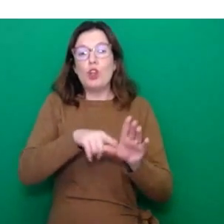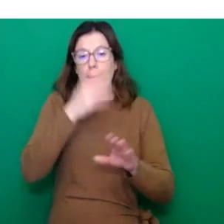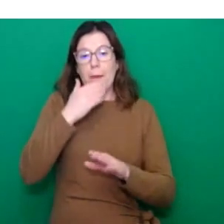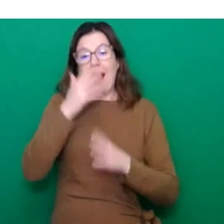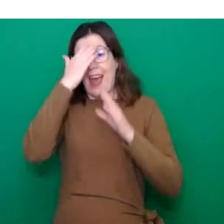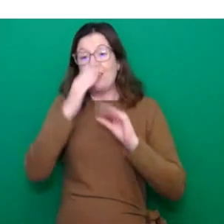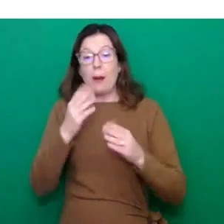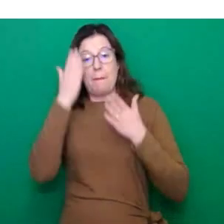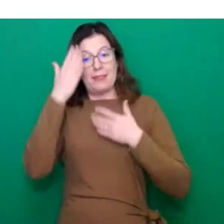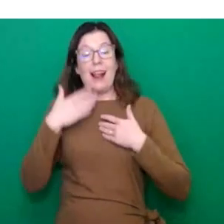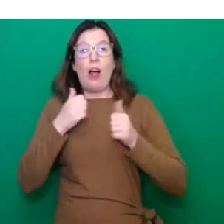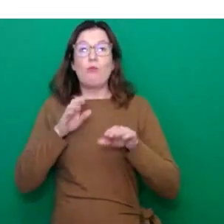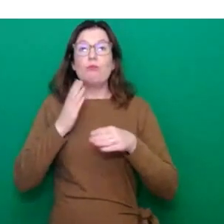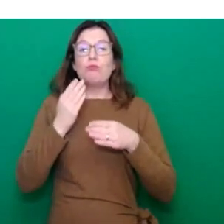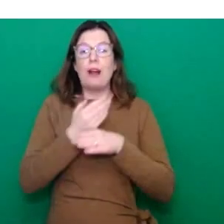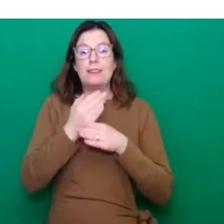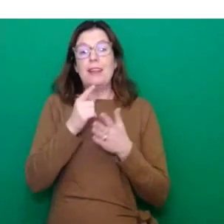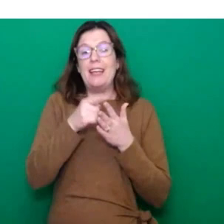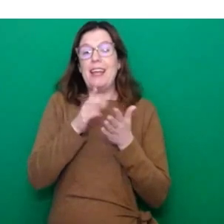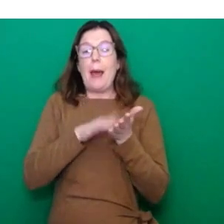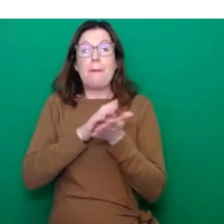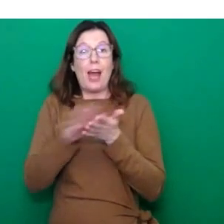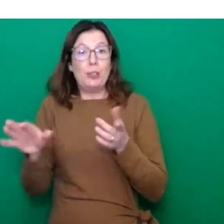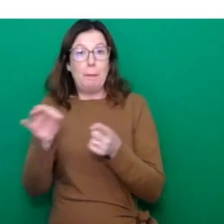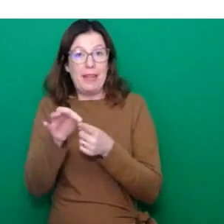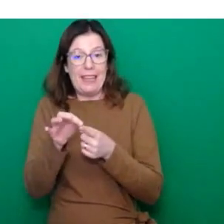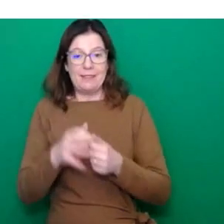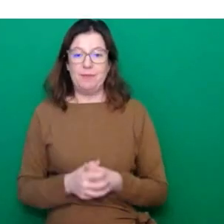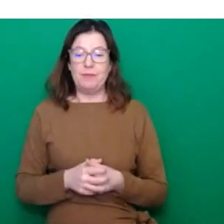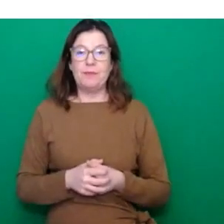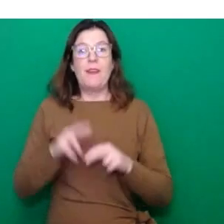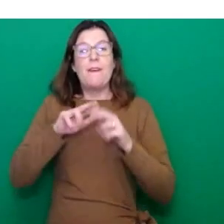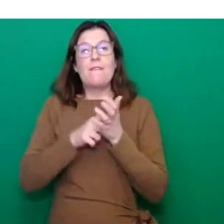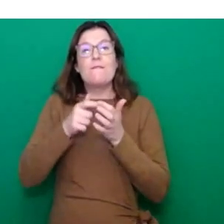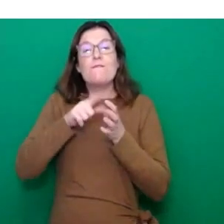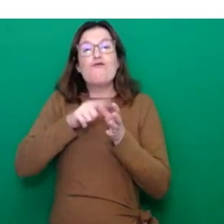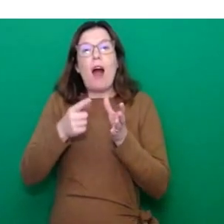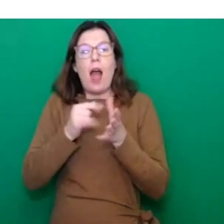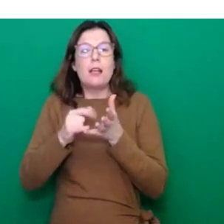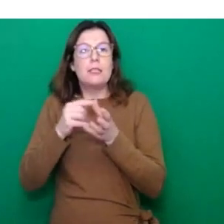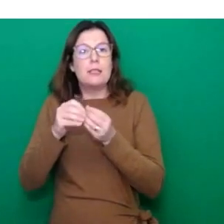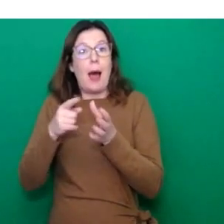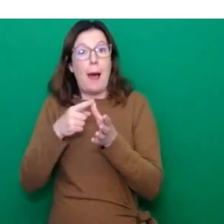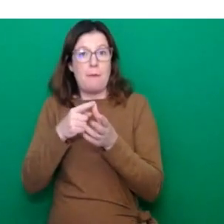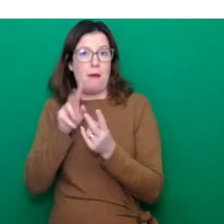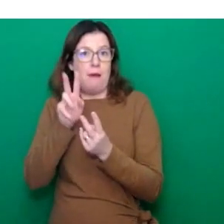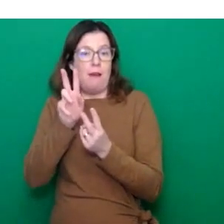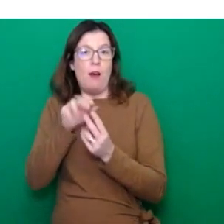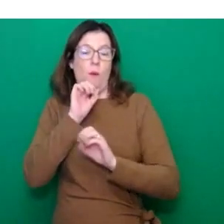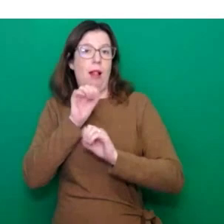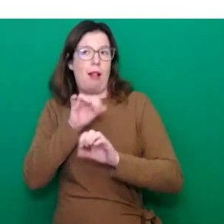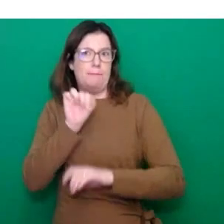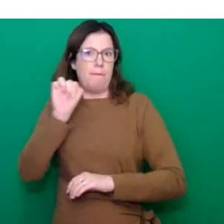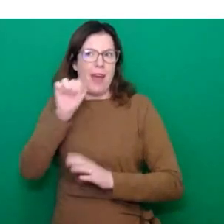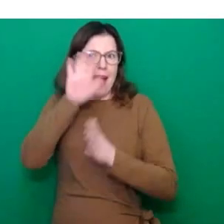health practitioner role, EMHP. And we've got Freya and Saba who are going to share their experience of working in that